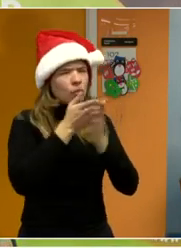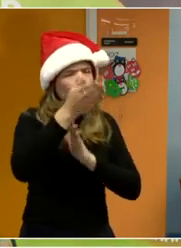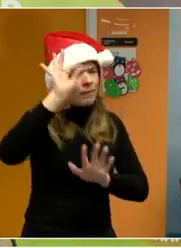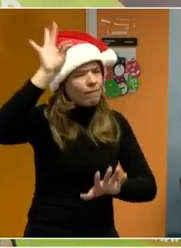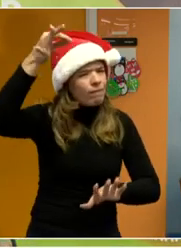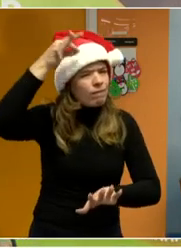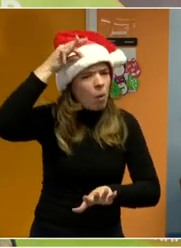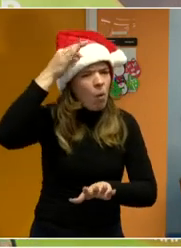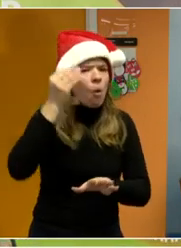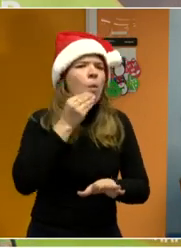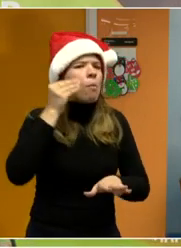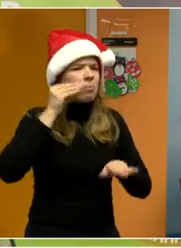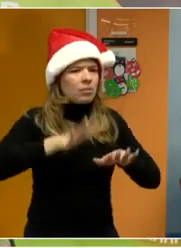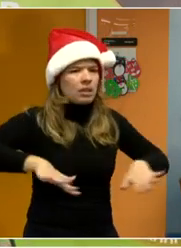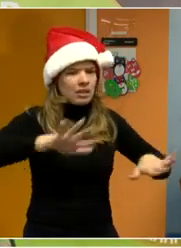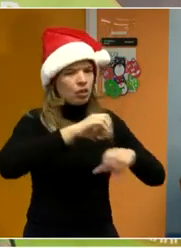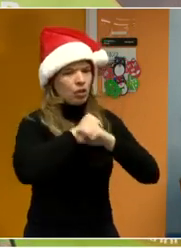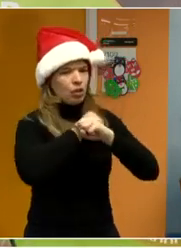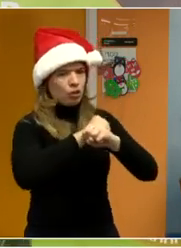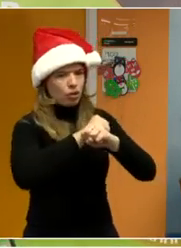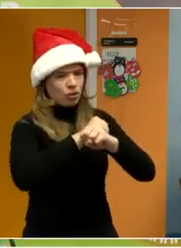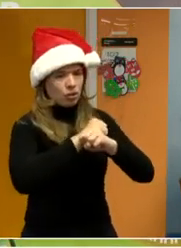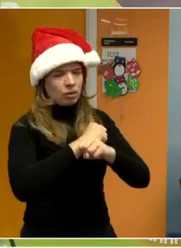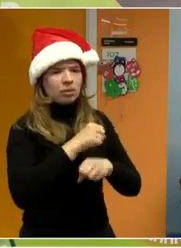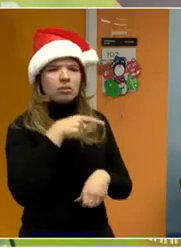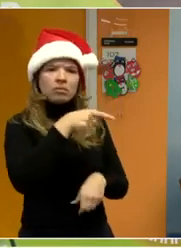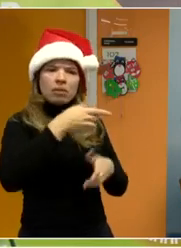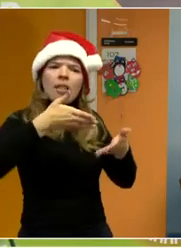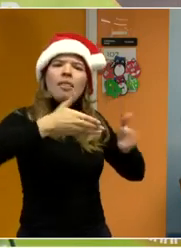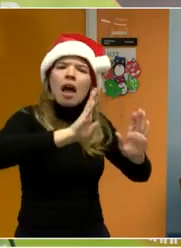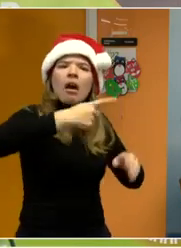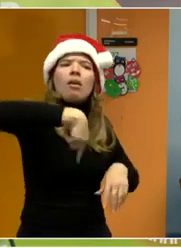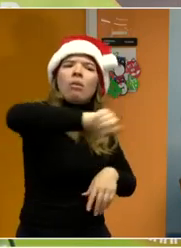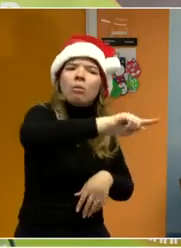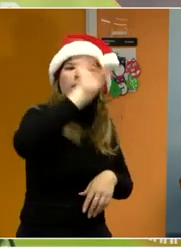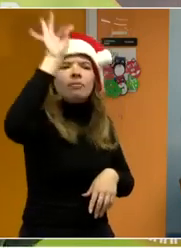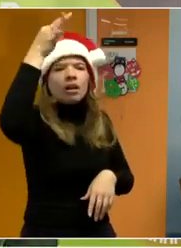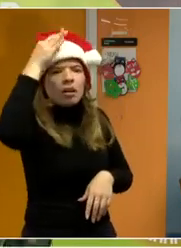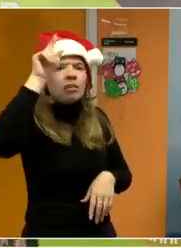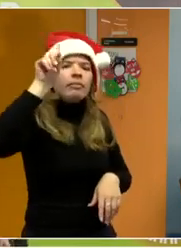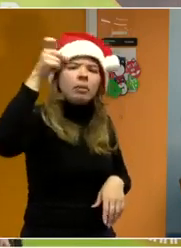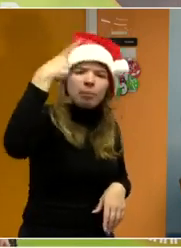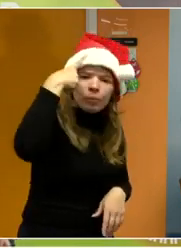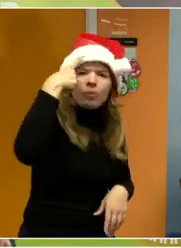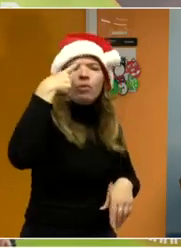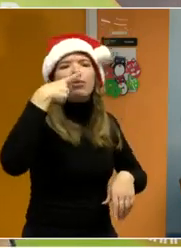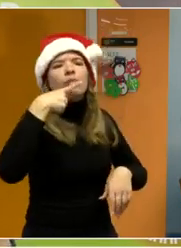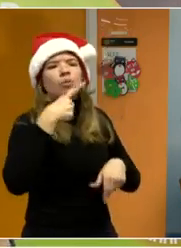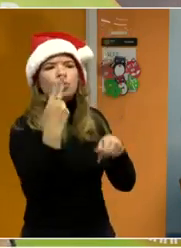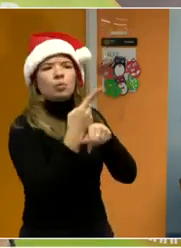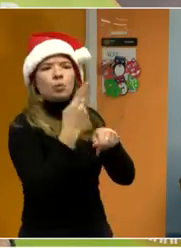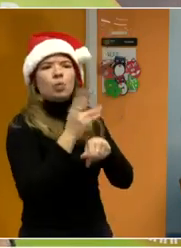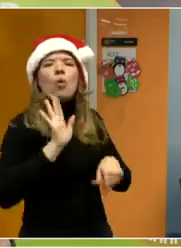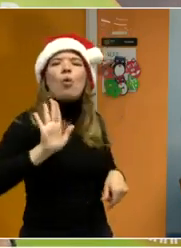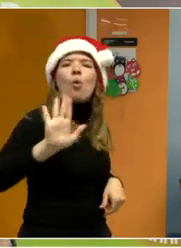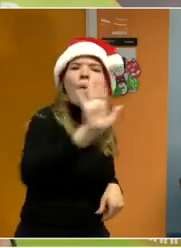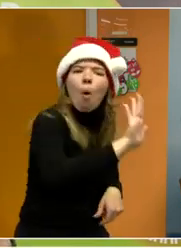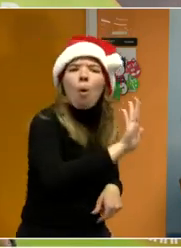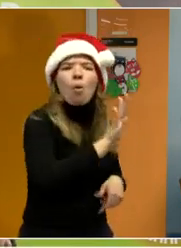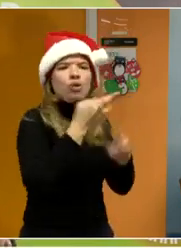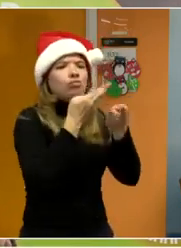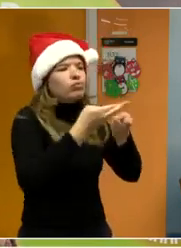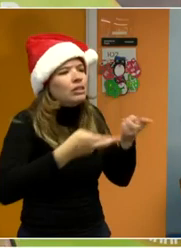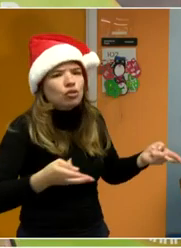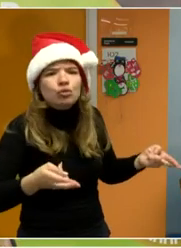Security, that really allows for the federal government to marshal its resources on